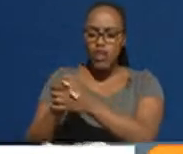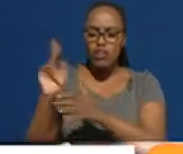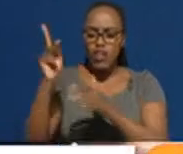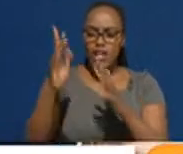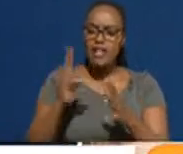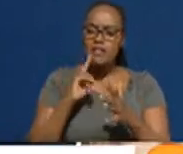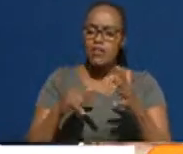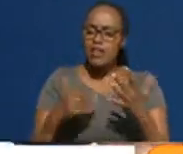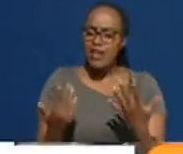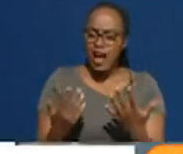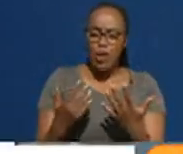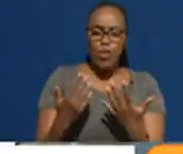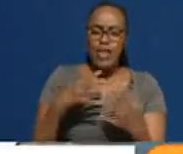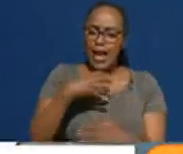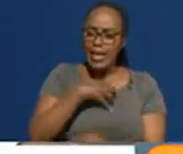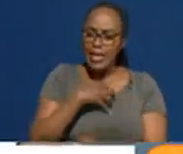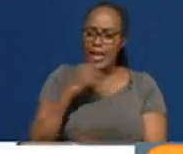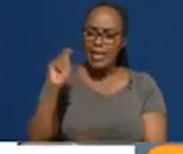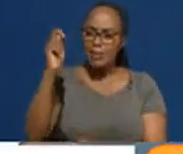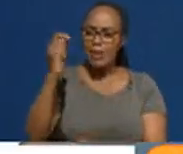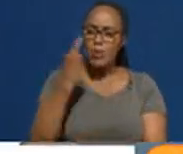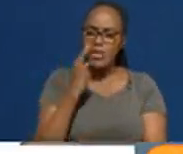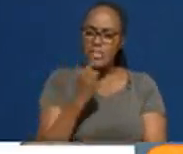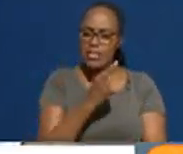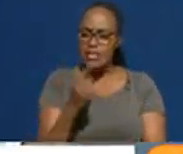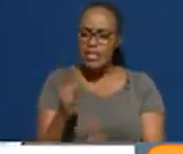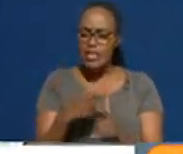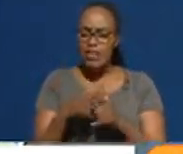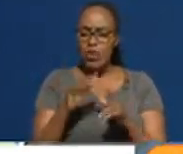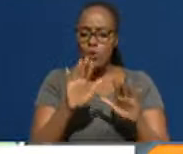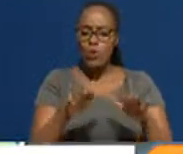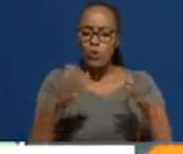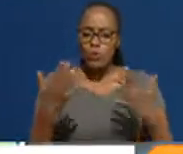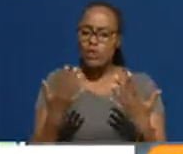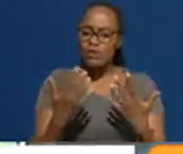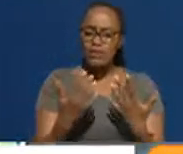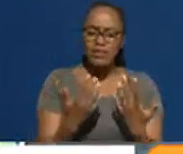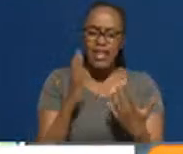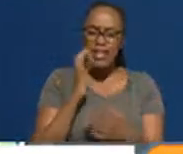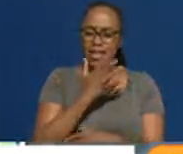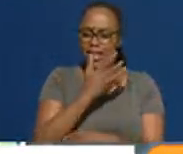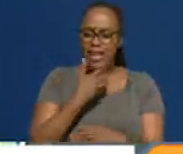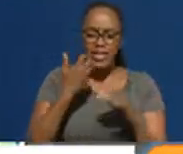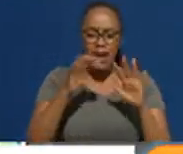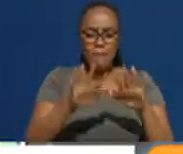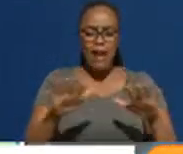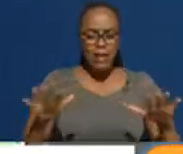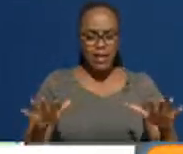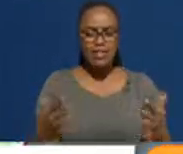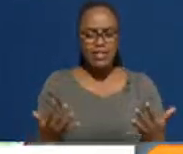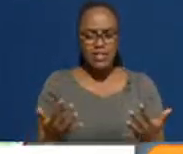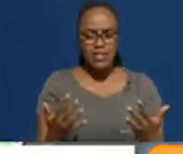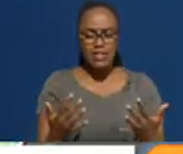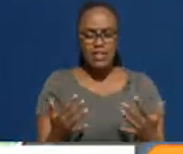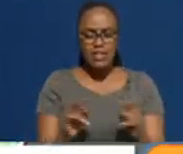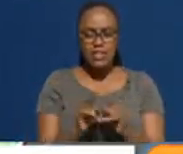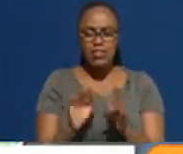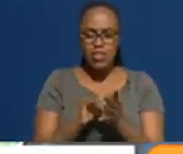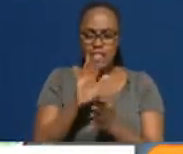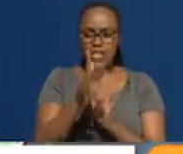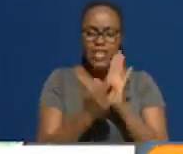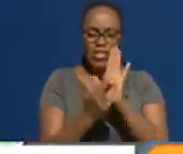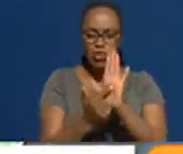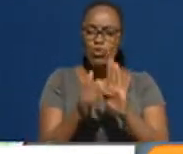He's an outgoing president after all. We see him around. He goes for Nyama Choma and Kenyatta Market, those things. If you think it will send a good